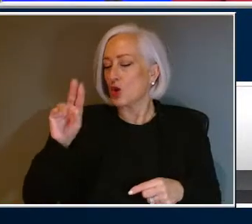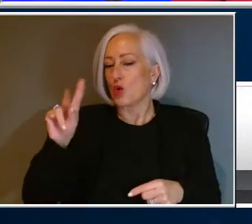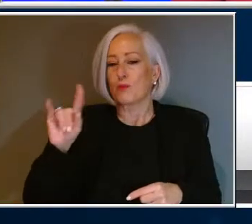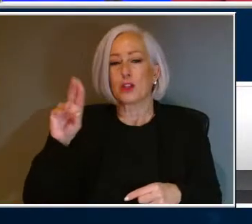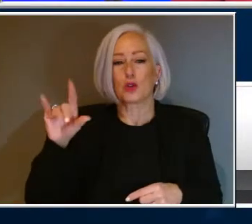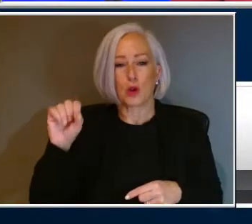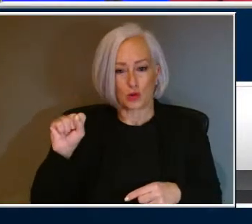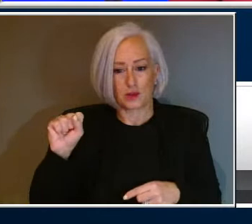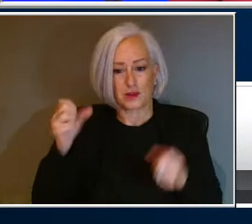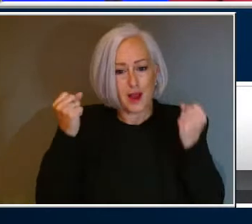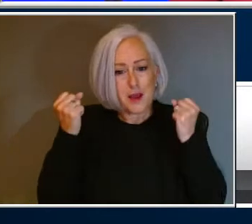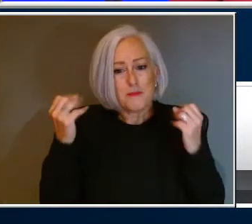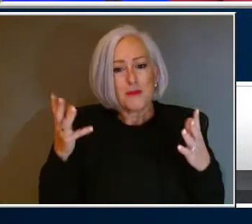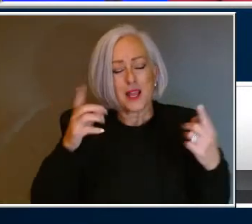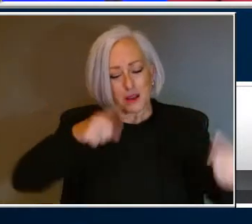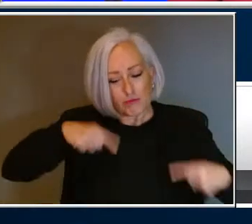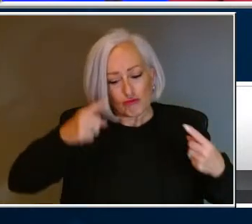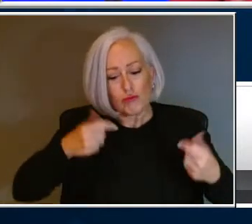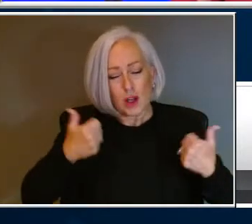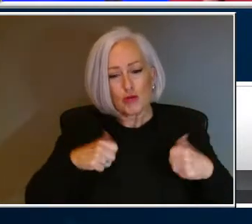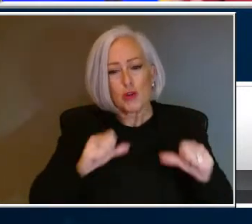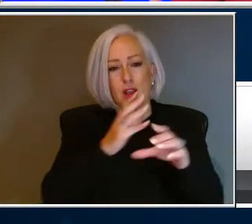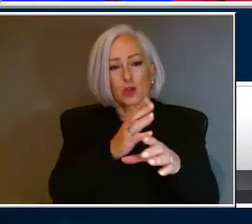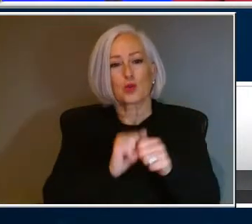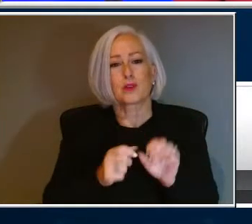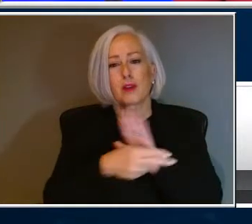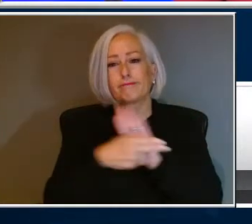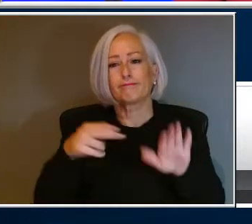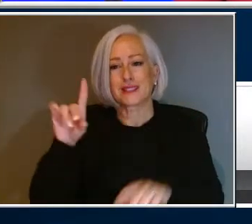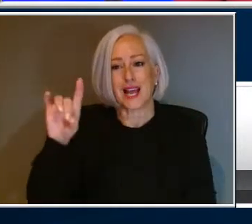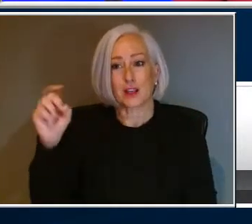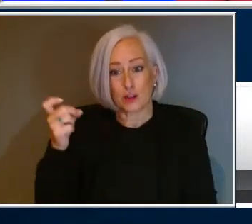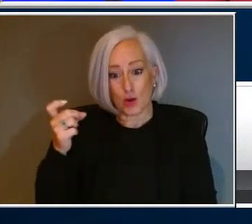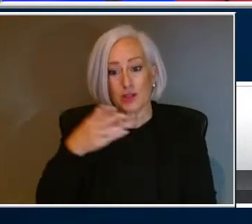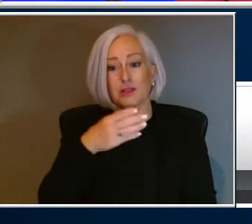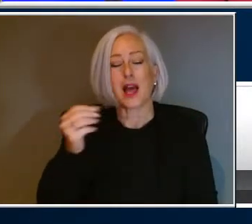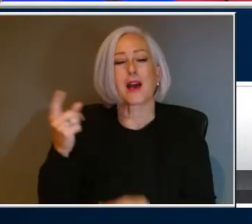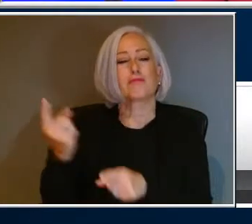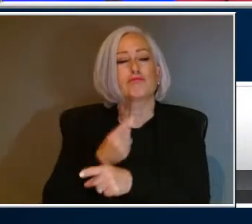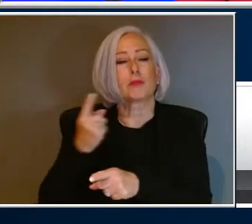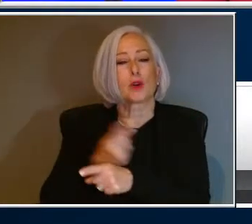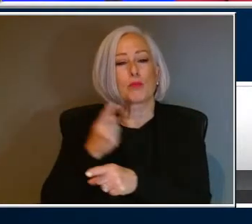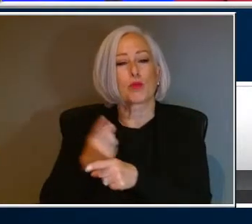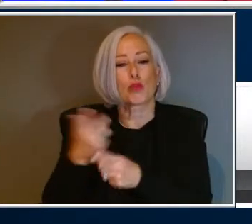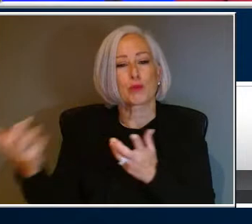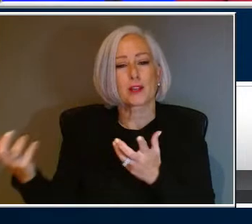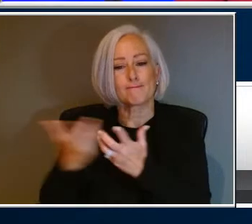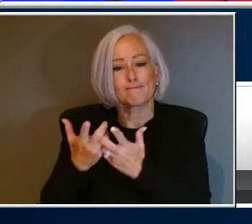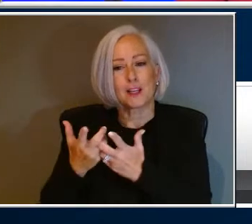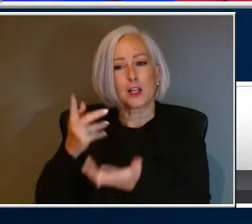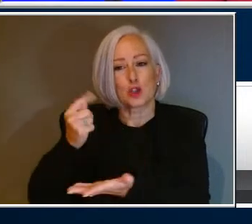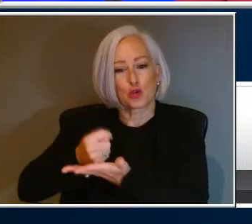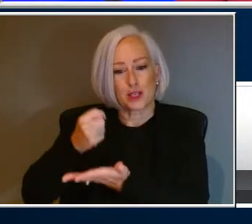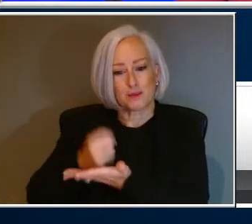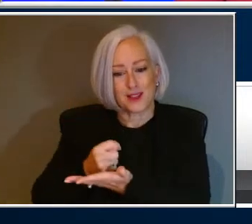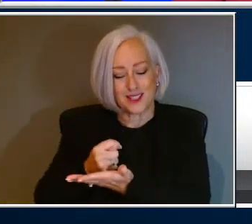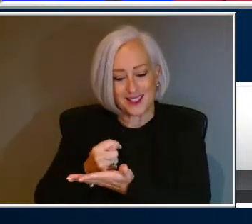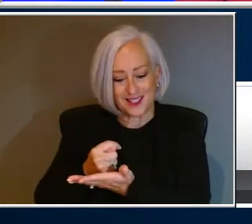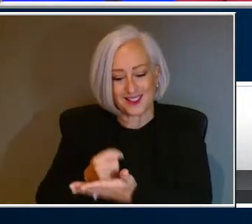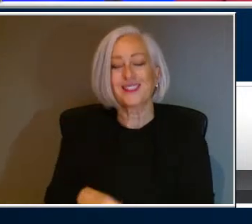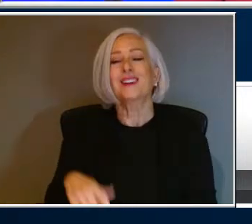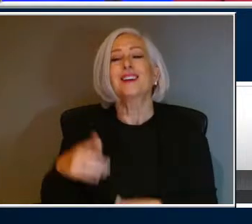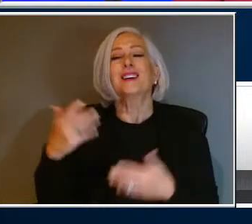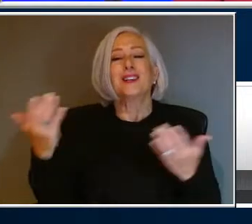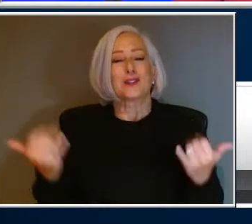diagnosed correctly, not to mention getting the proper treatment. Dr. Austin Finley is joining us. He specializes in endometriosis. He